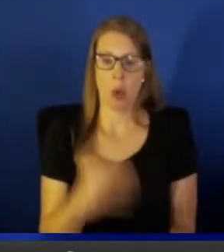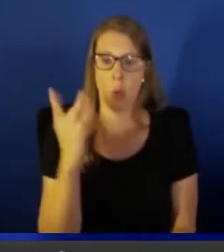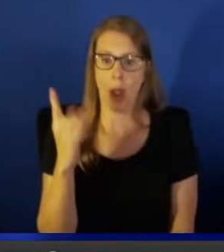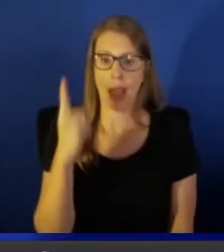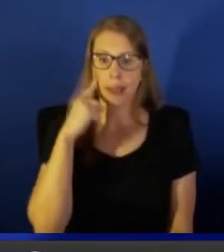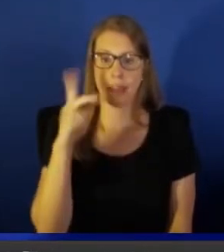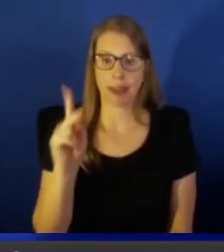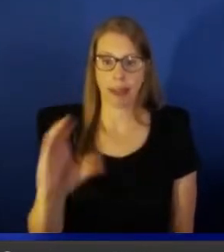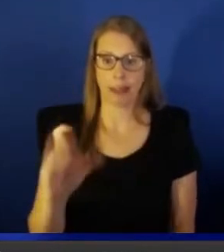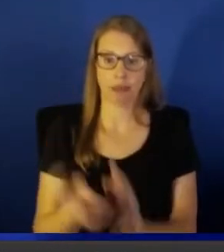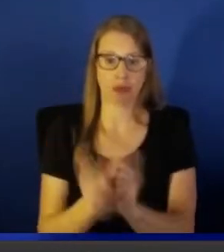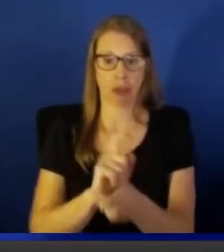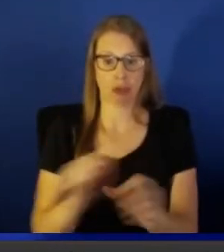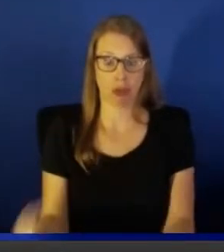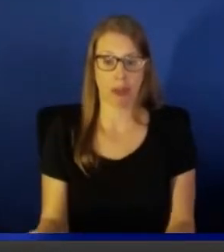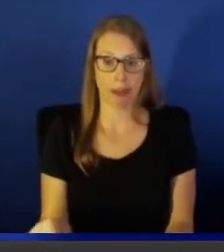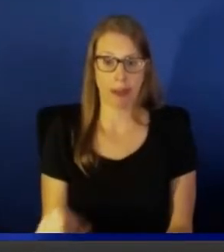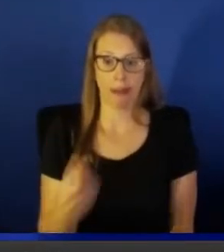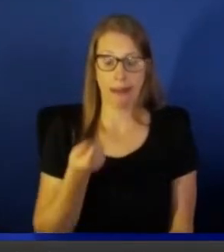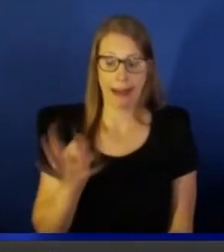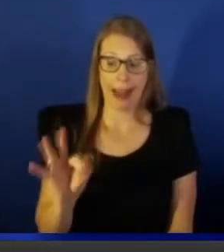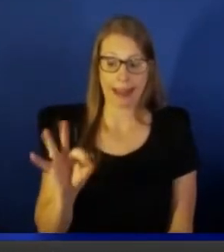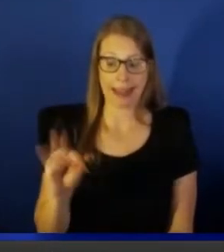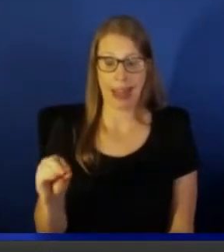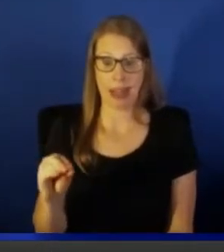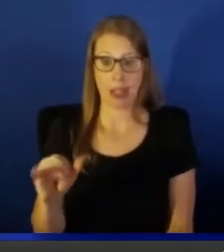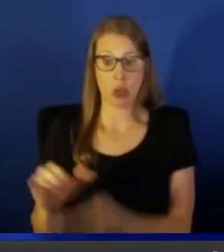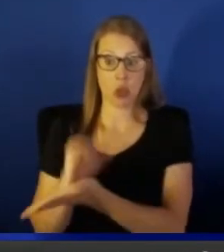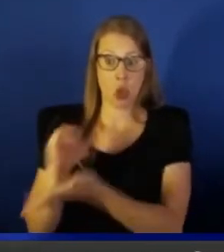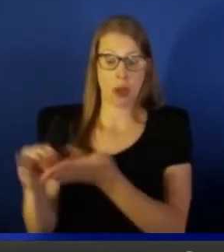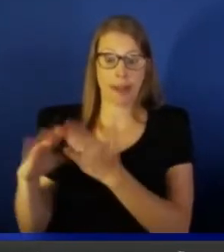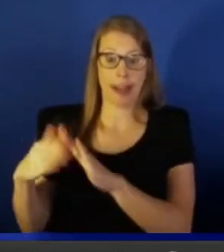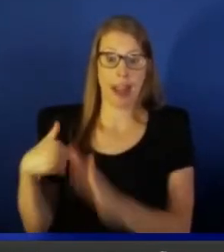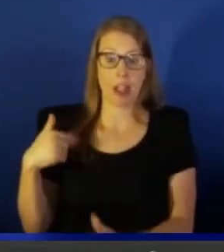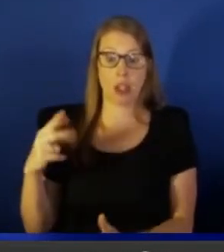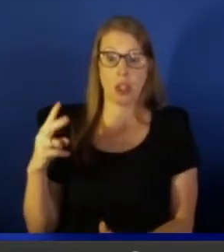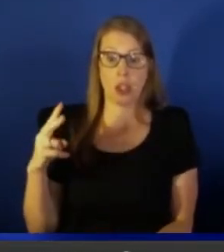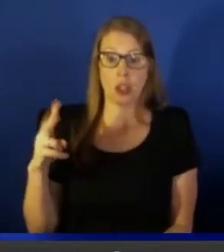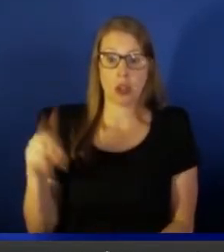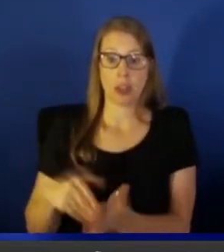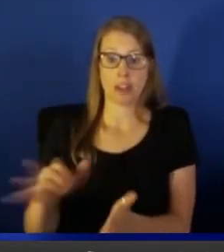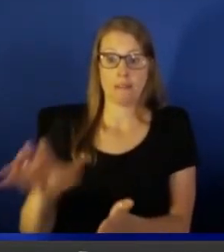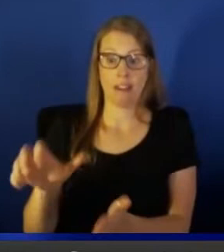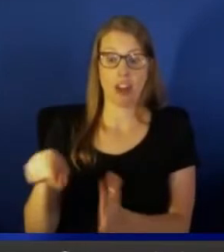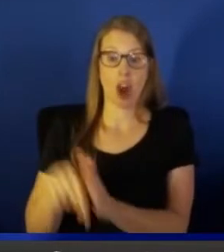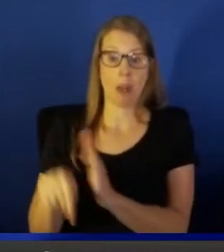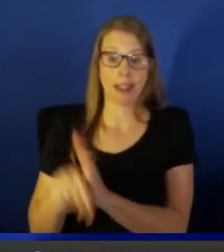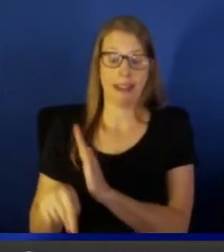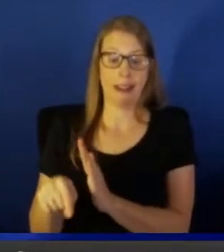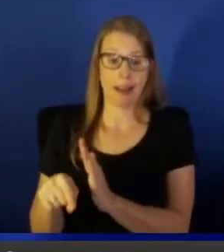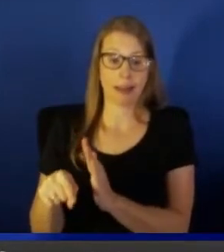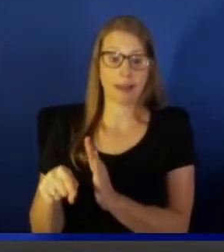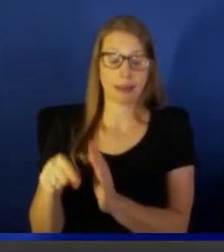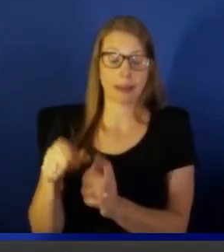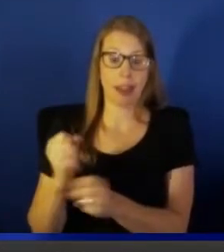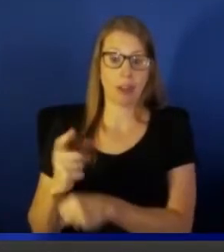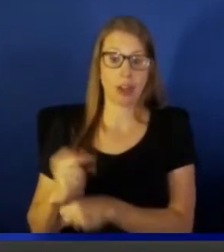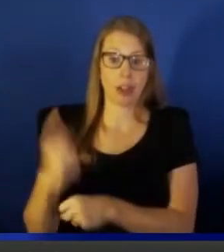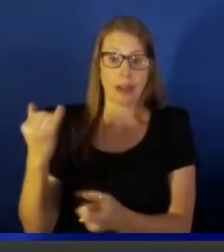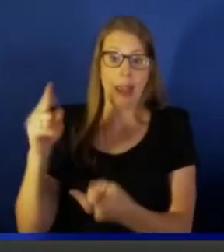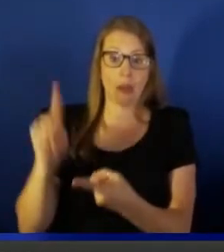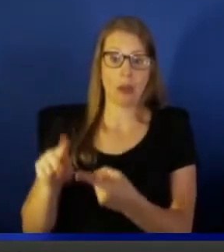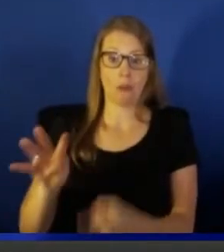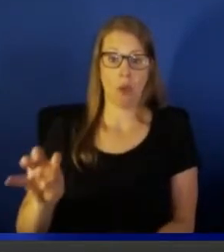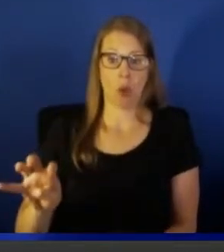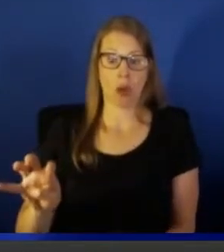can change. In 1990, the city of New York had about 2,500 homicides each year. Right? By now, it's gotten down to about 400, and